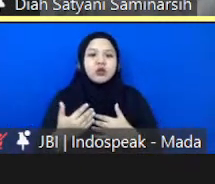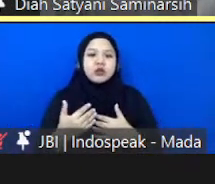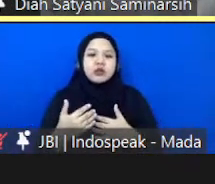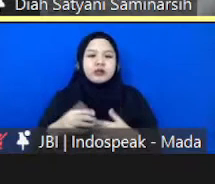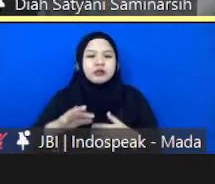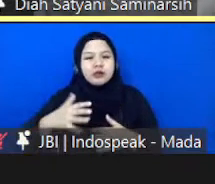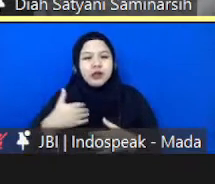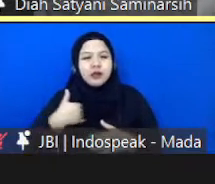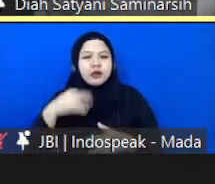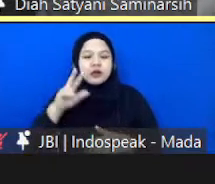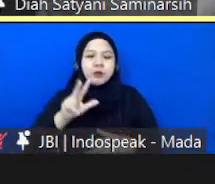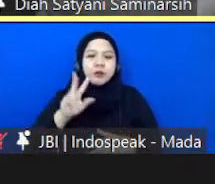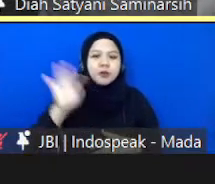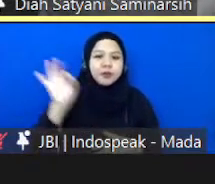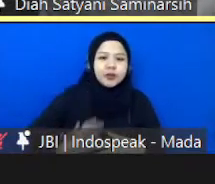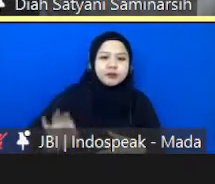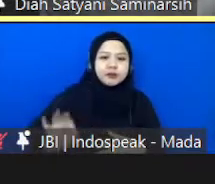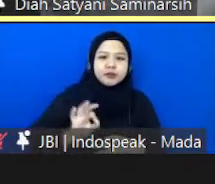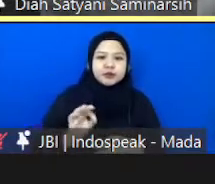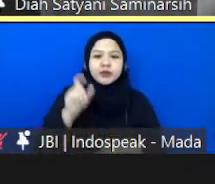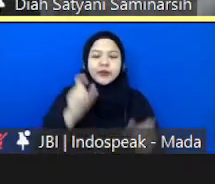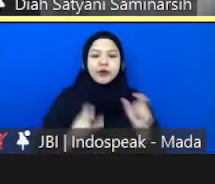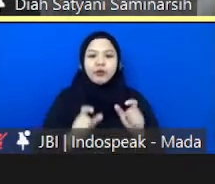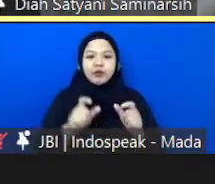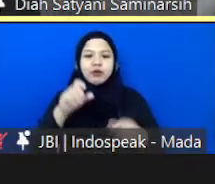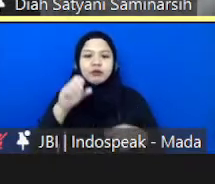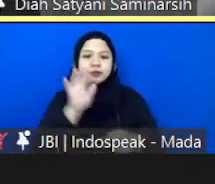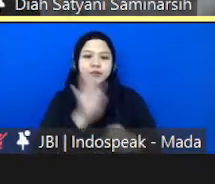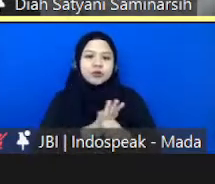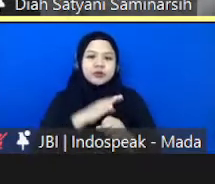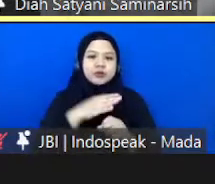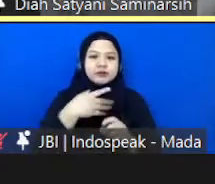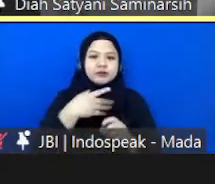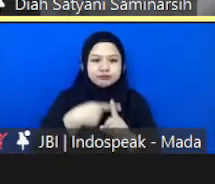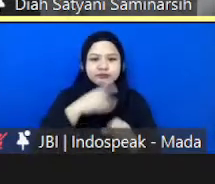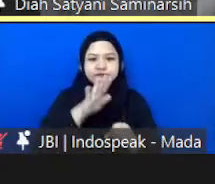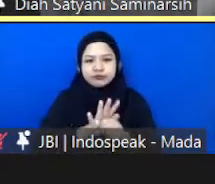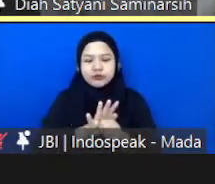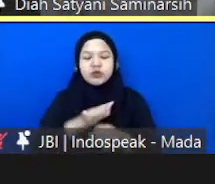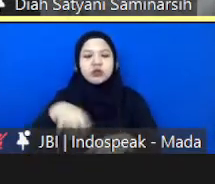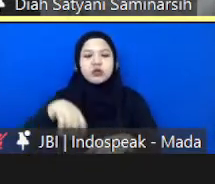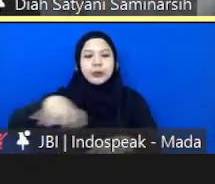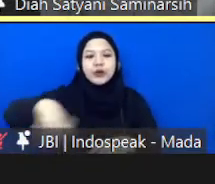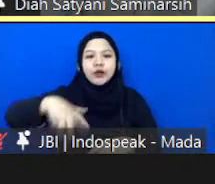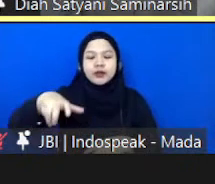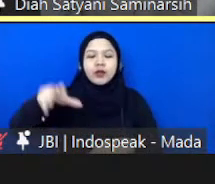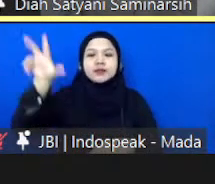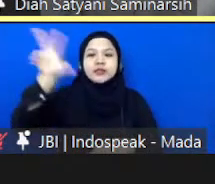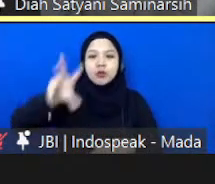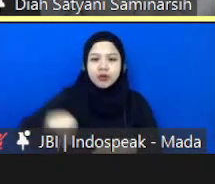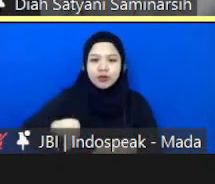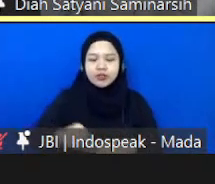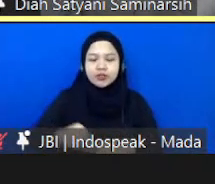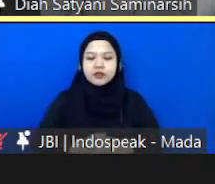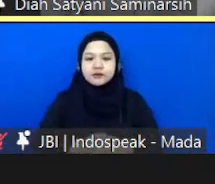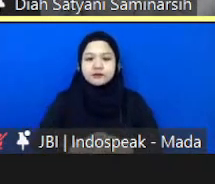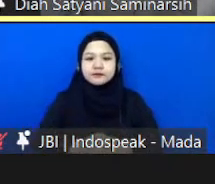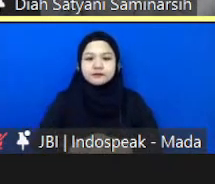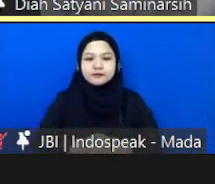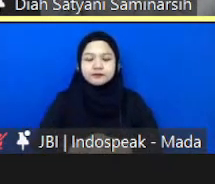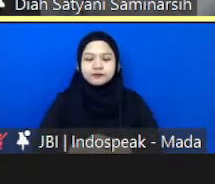province. It's an integrated approach in primary healthcare, taking note, a very